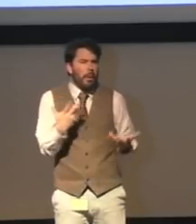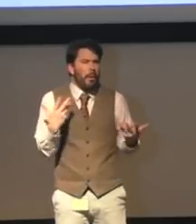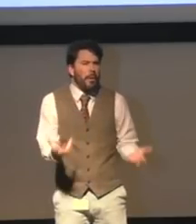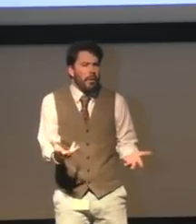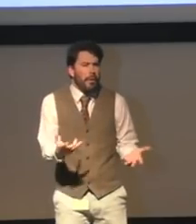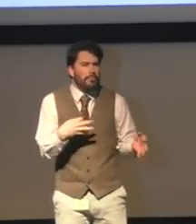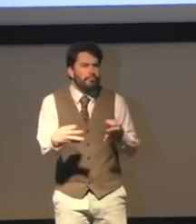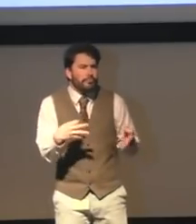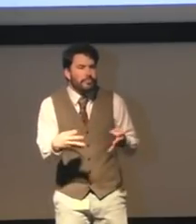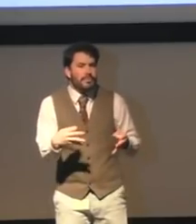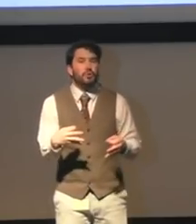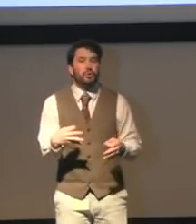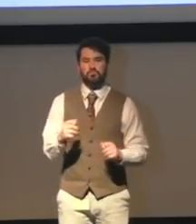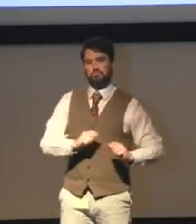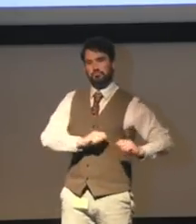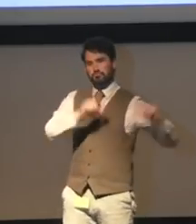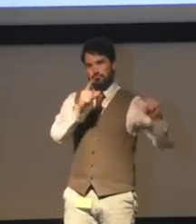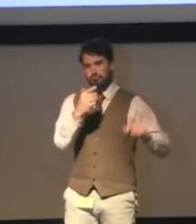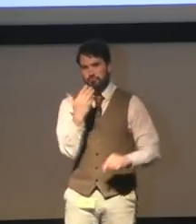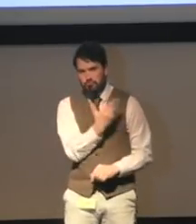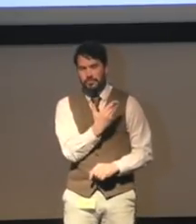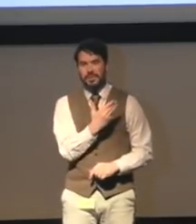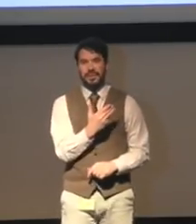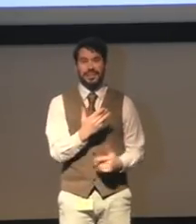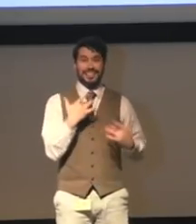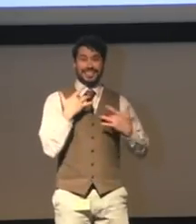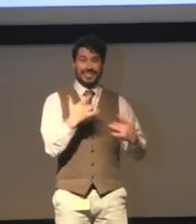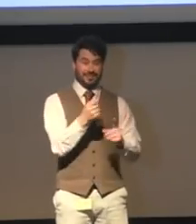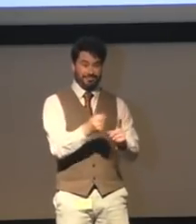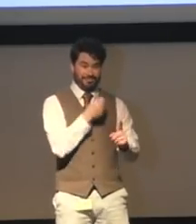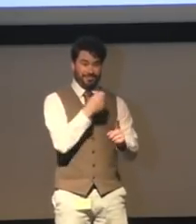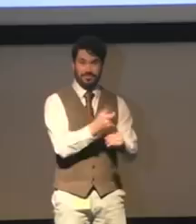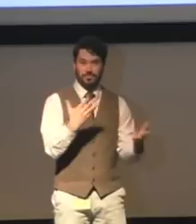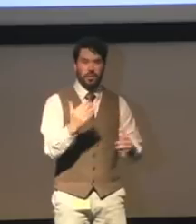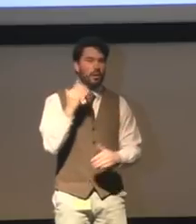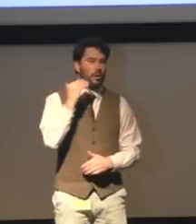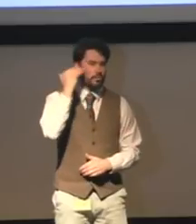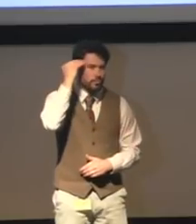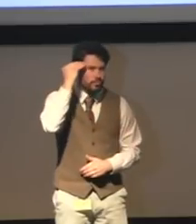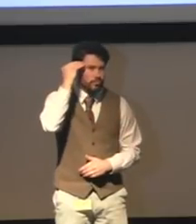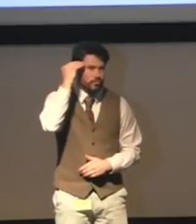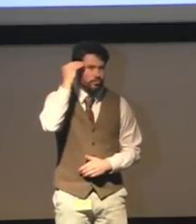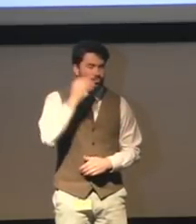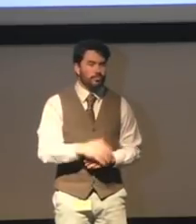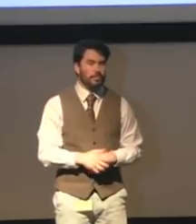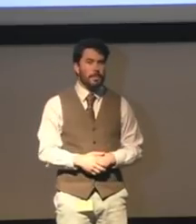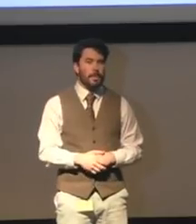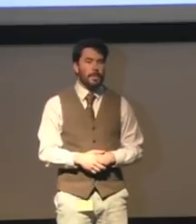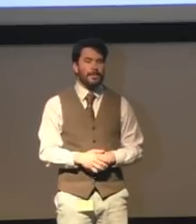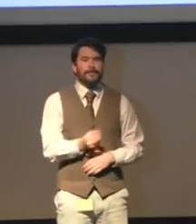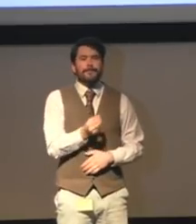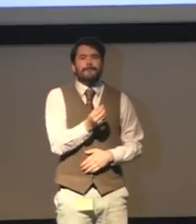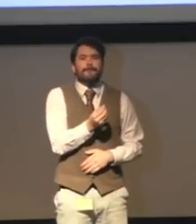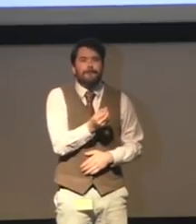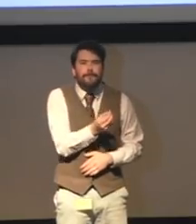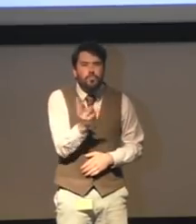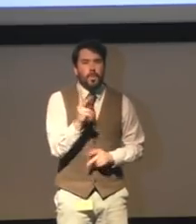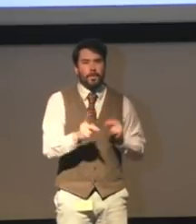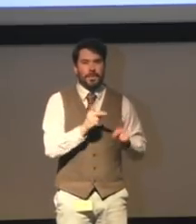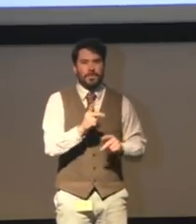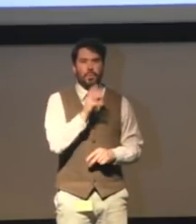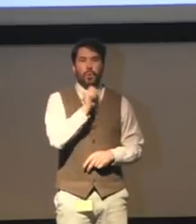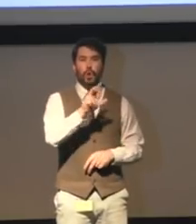kind of show that it's primarily an adult disease, as you can see. So very few people under the age of